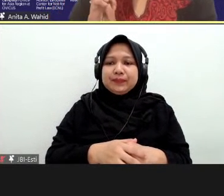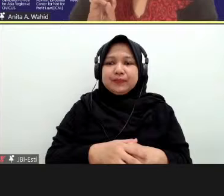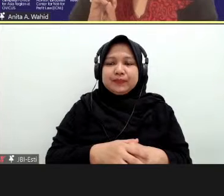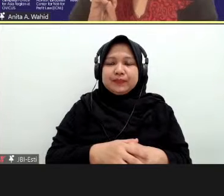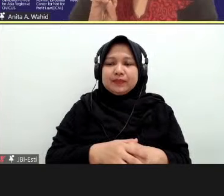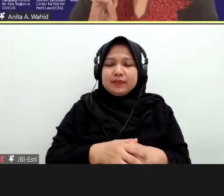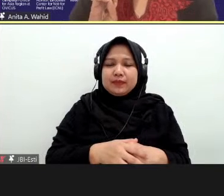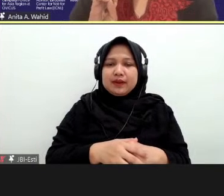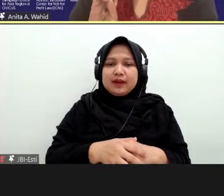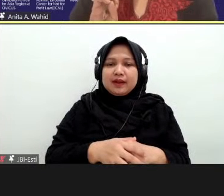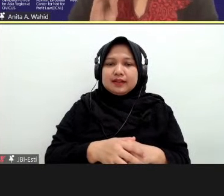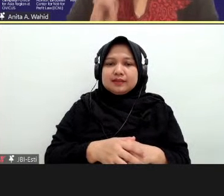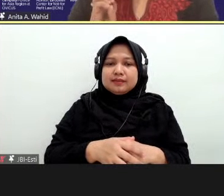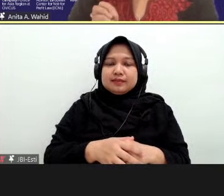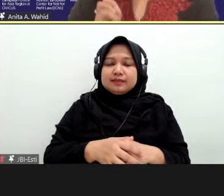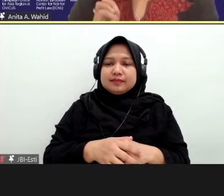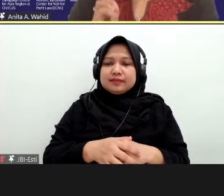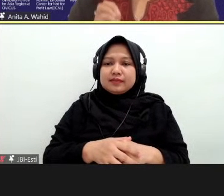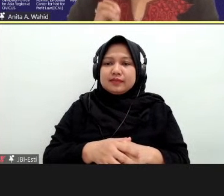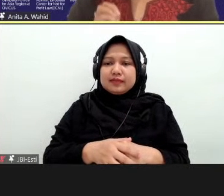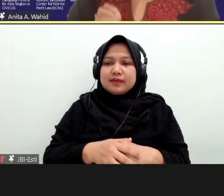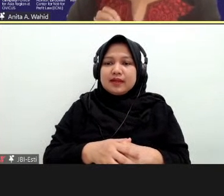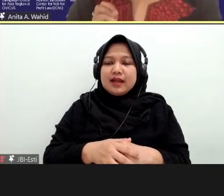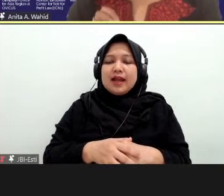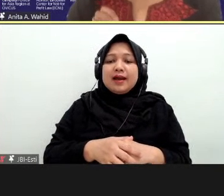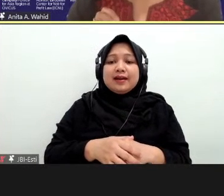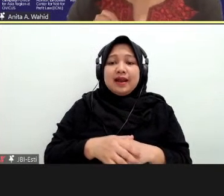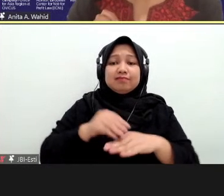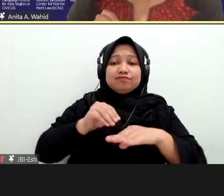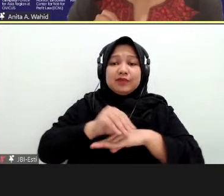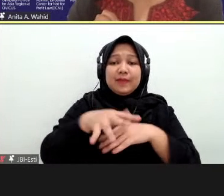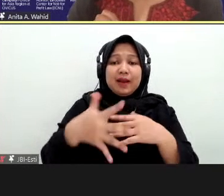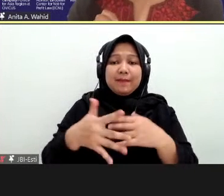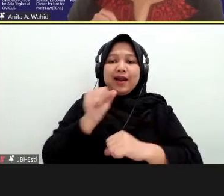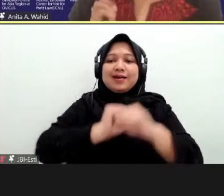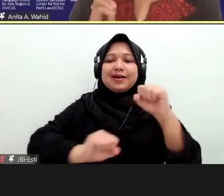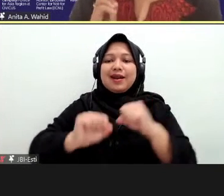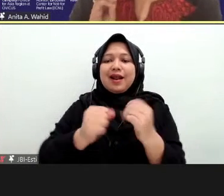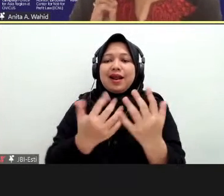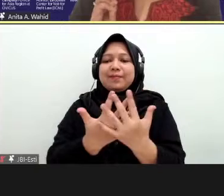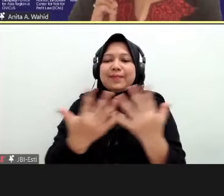defamed in other ways. This factual that will create